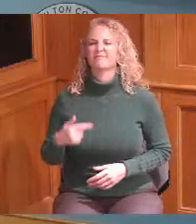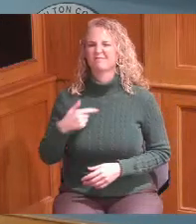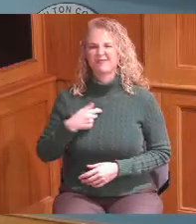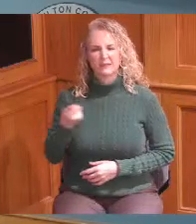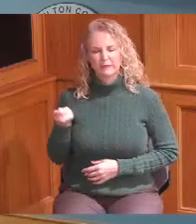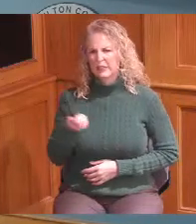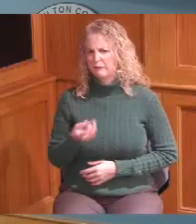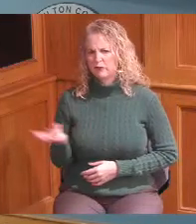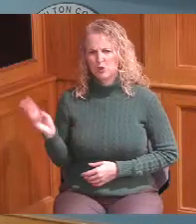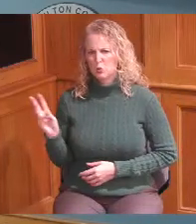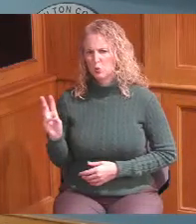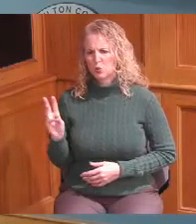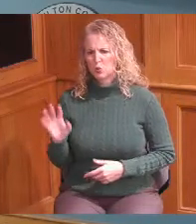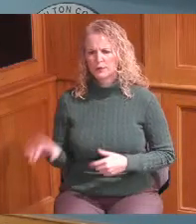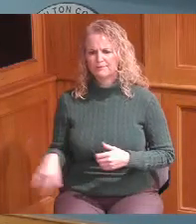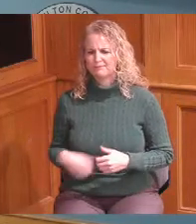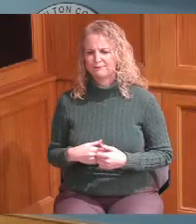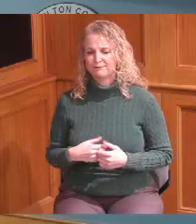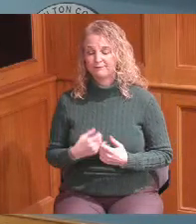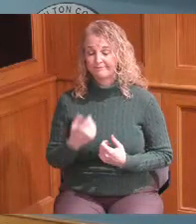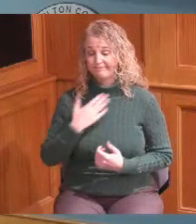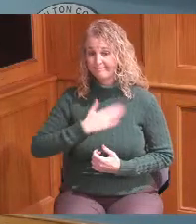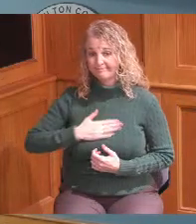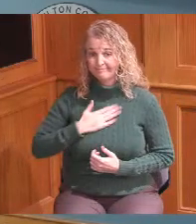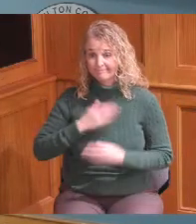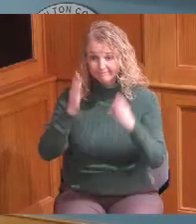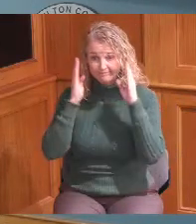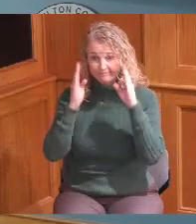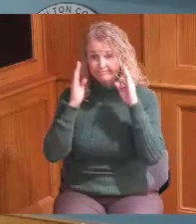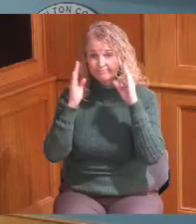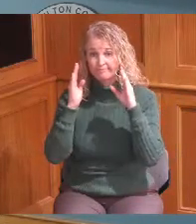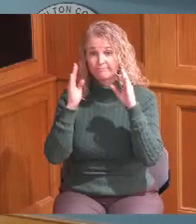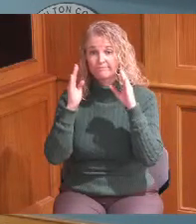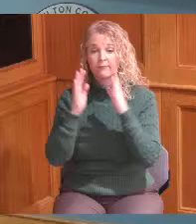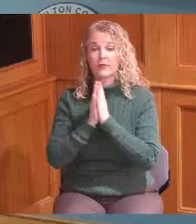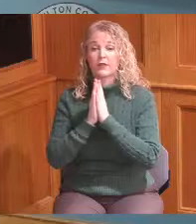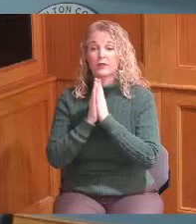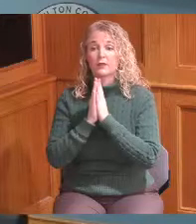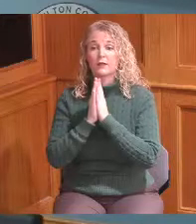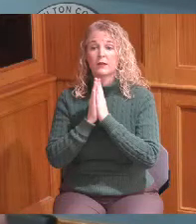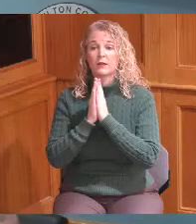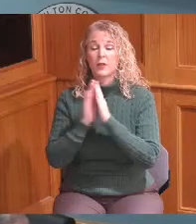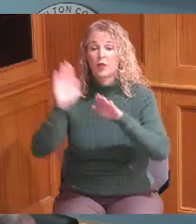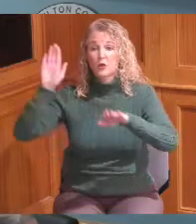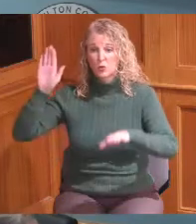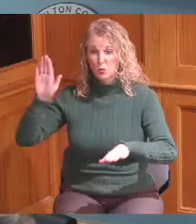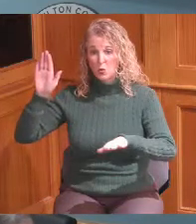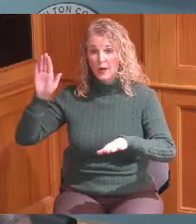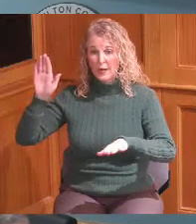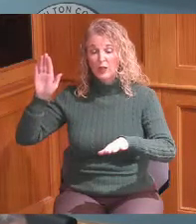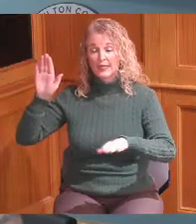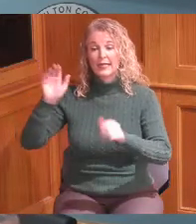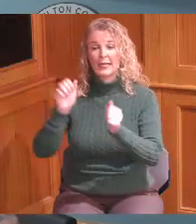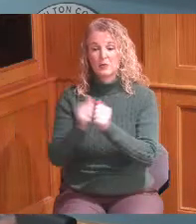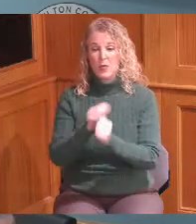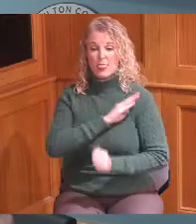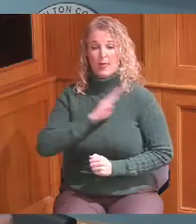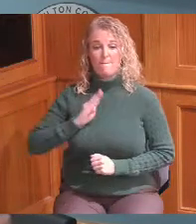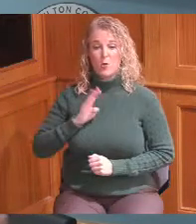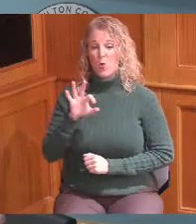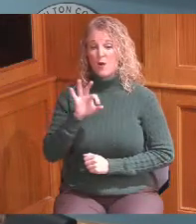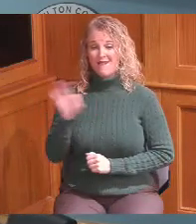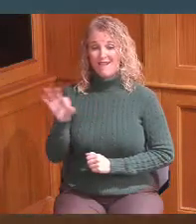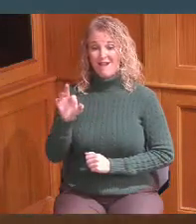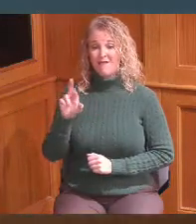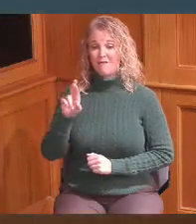couple of items. Wanted to make everybody aware that we did have the swearing in for the Board of Revision, which happens on an